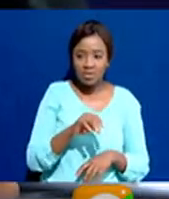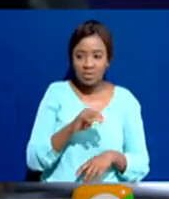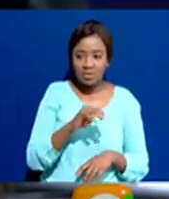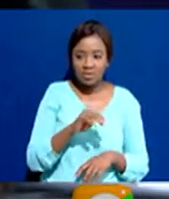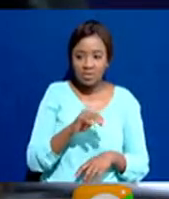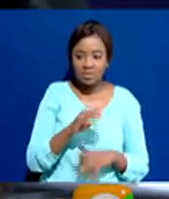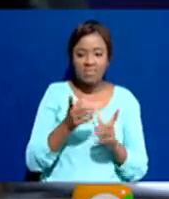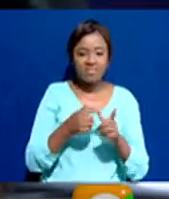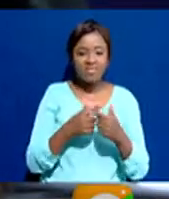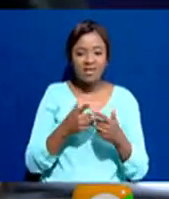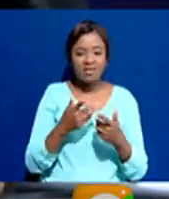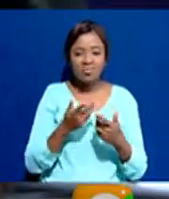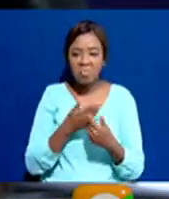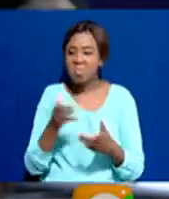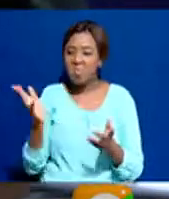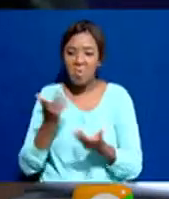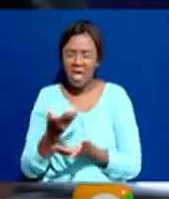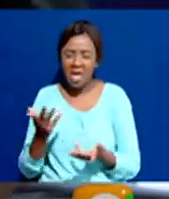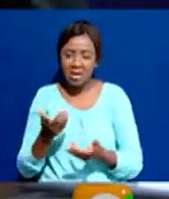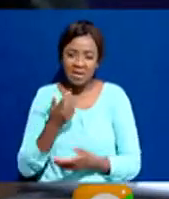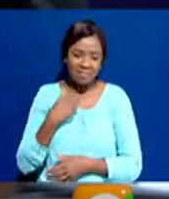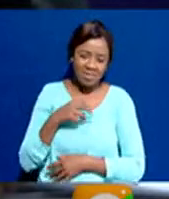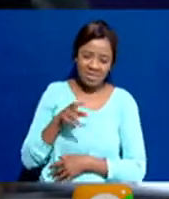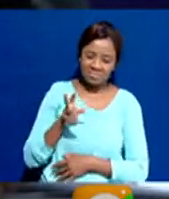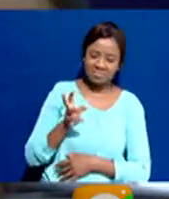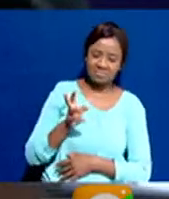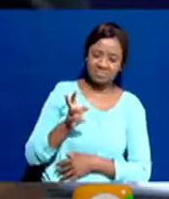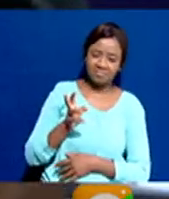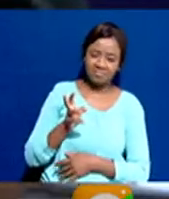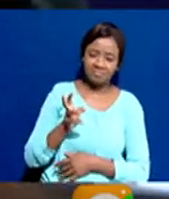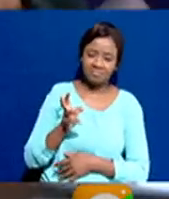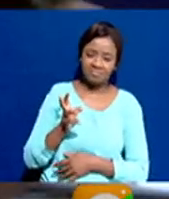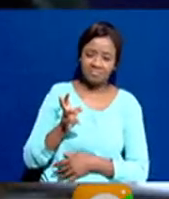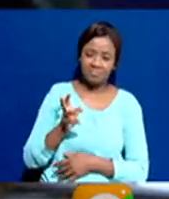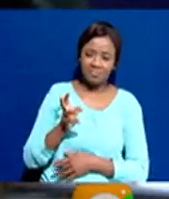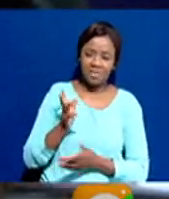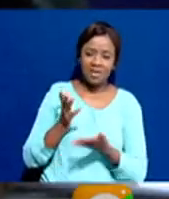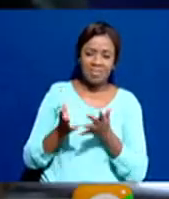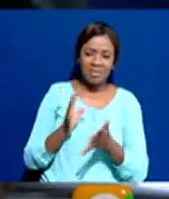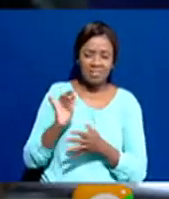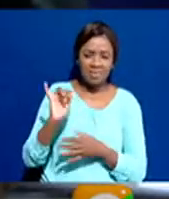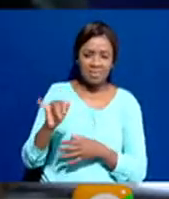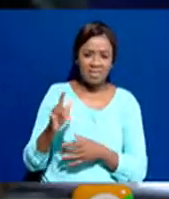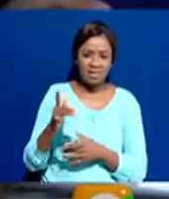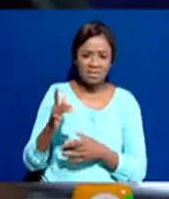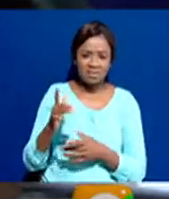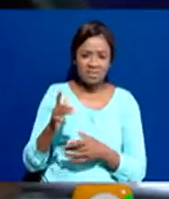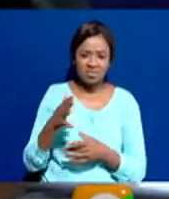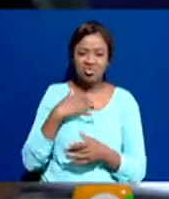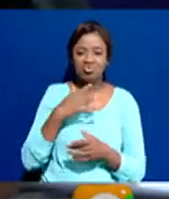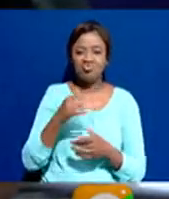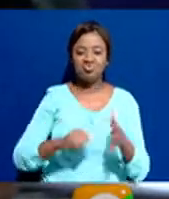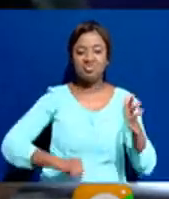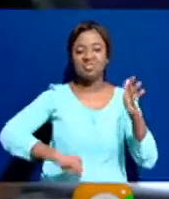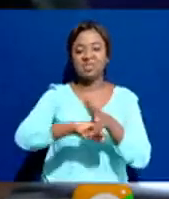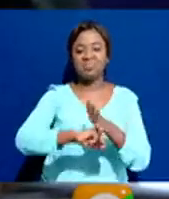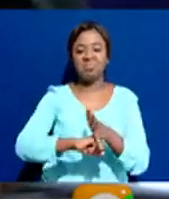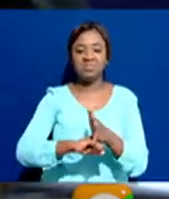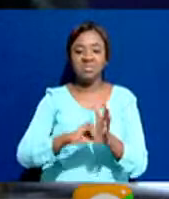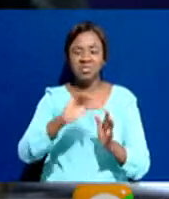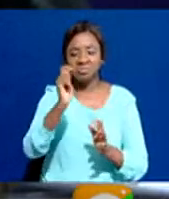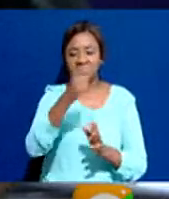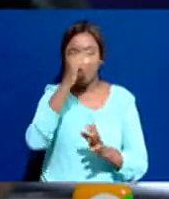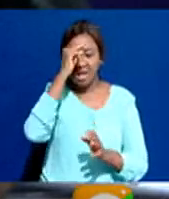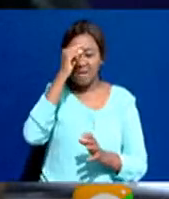and disappearing with it, from you, it might seem to you like an act of generosity on your part to the Kenyan